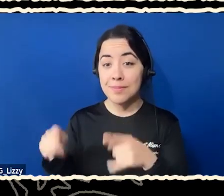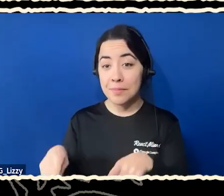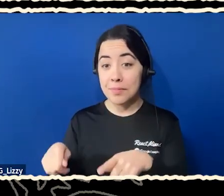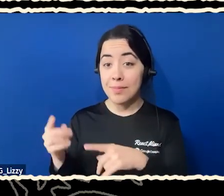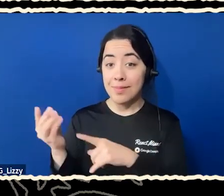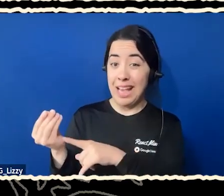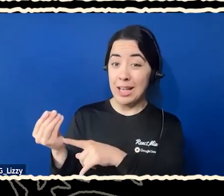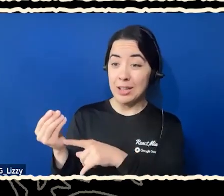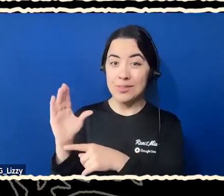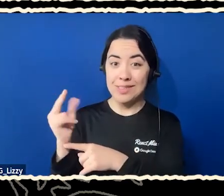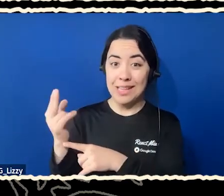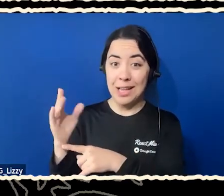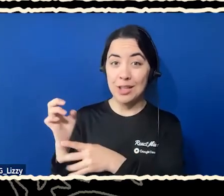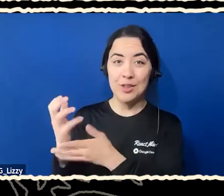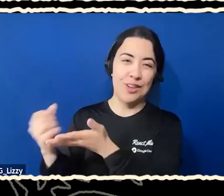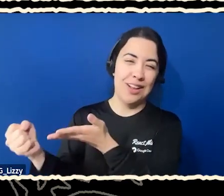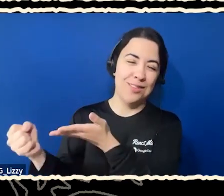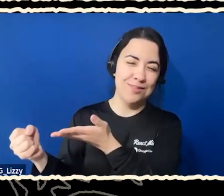cash.